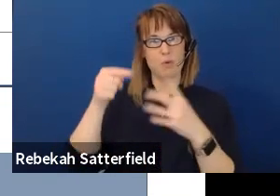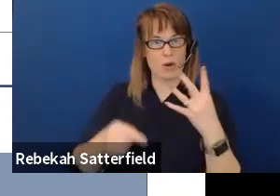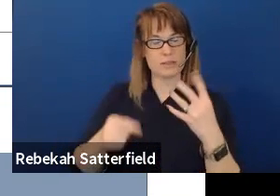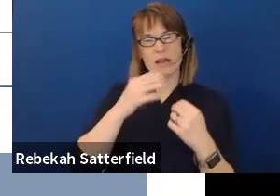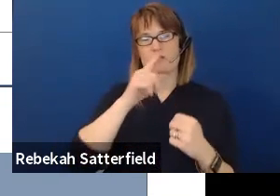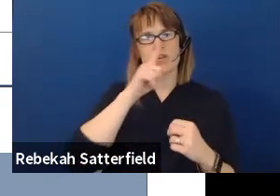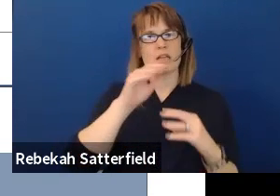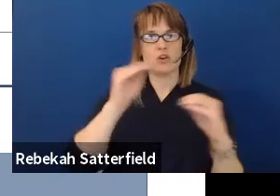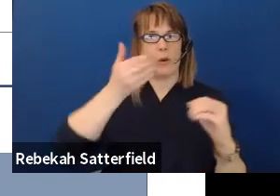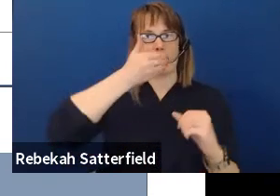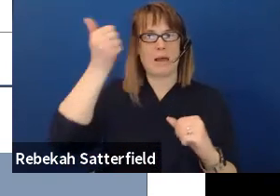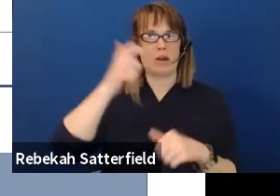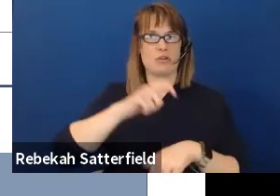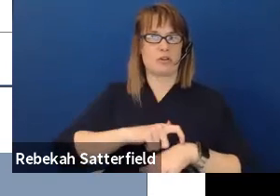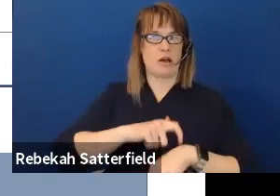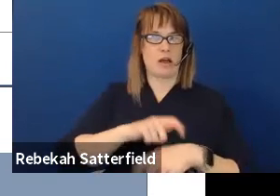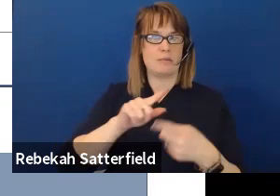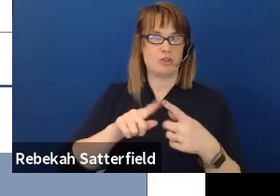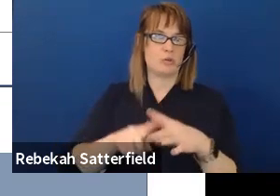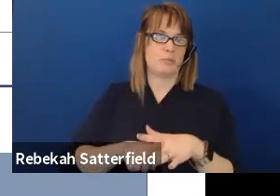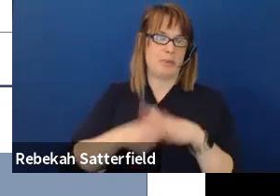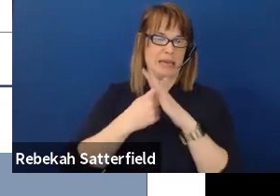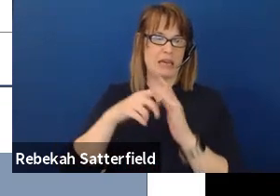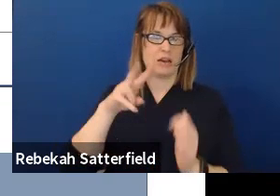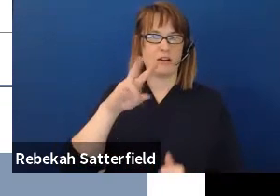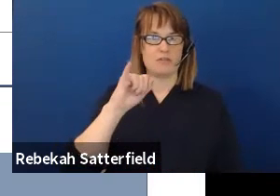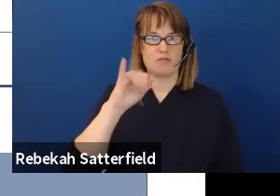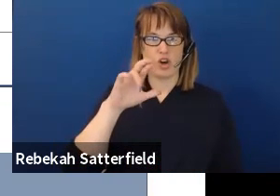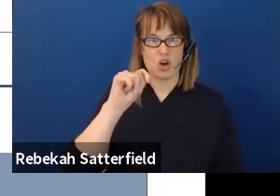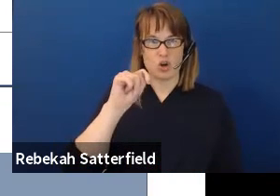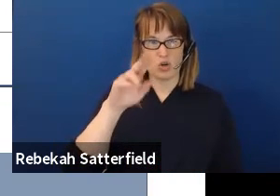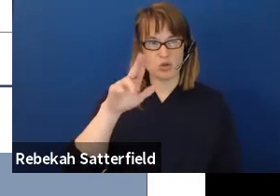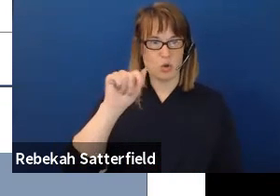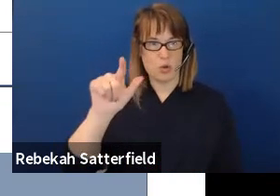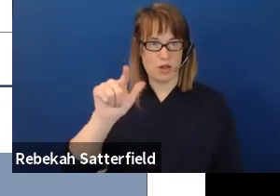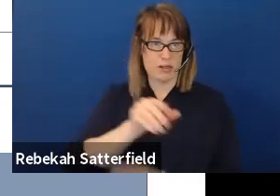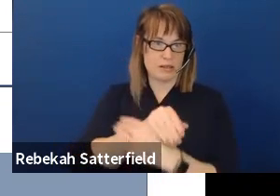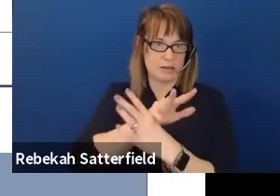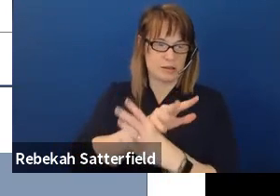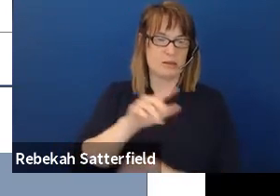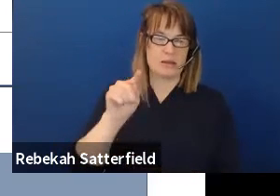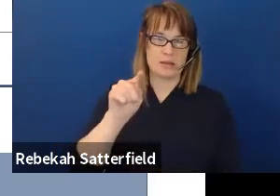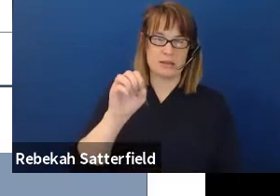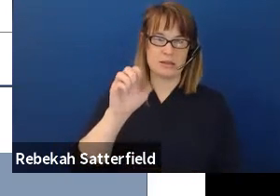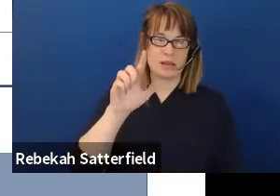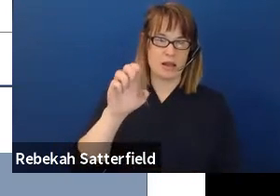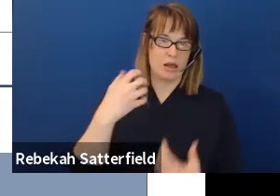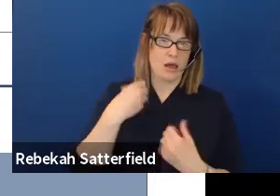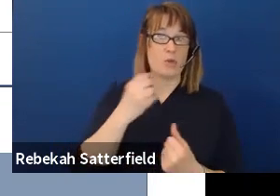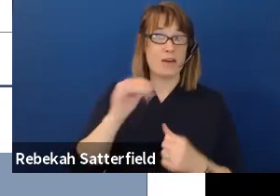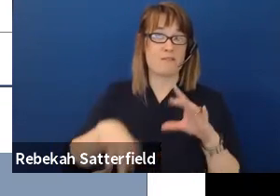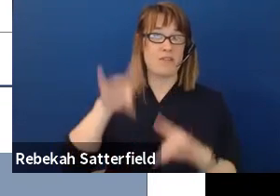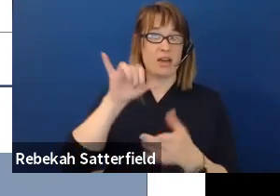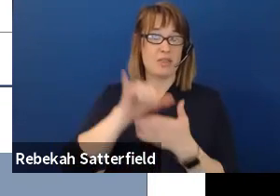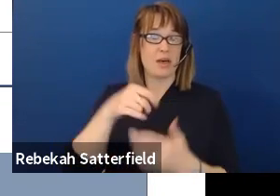really no better time to begin virtual care or telehealth, and finding a platform